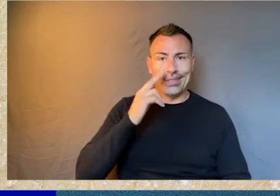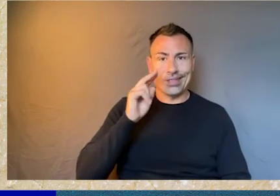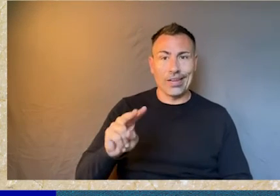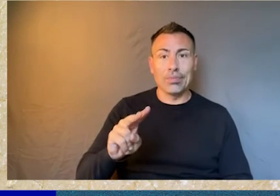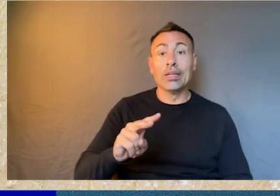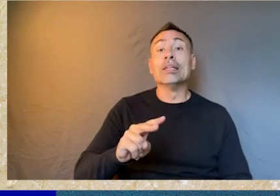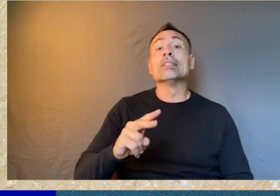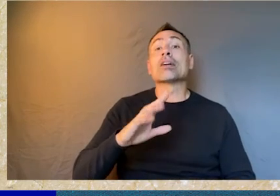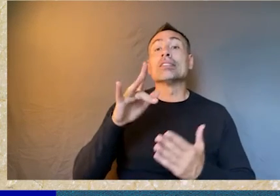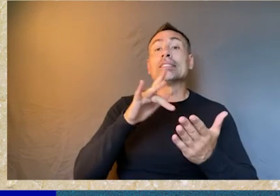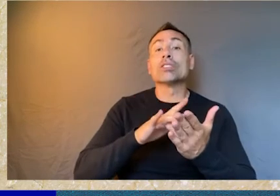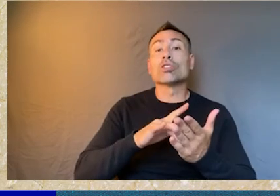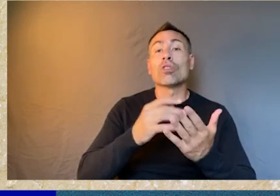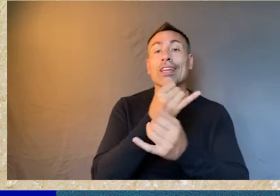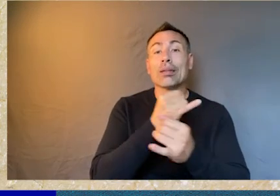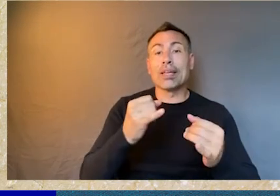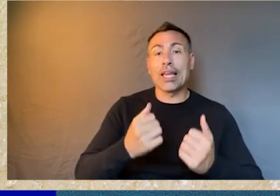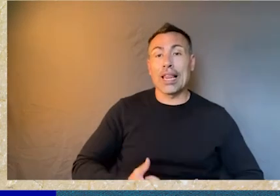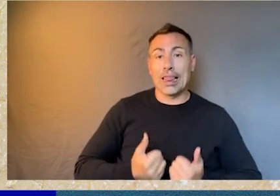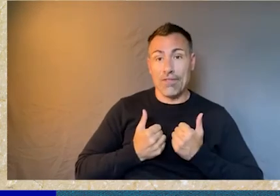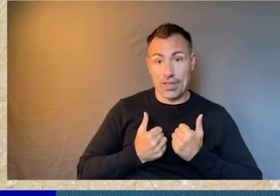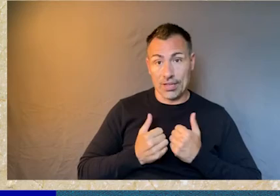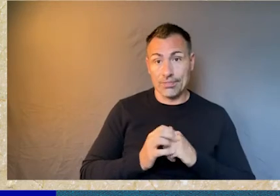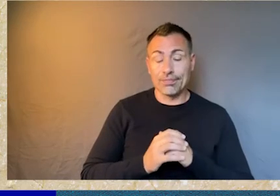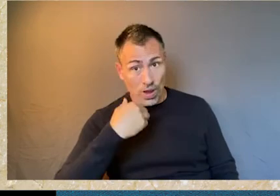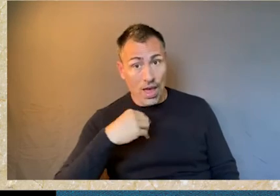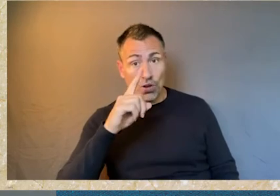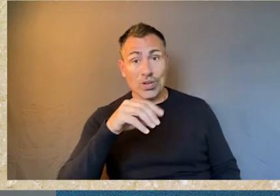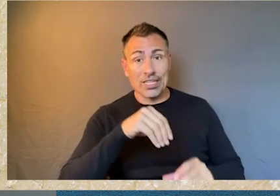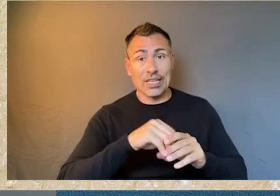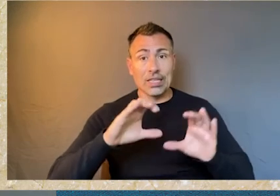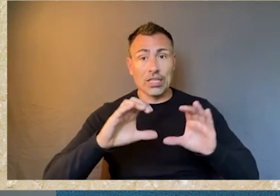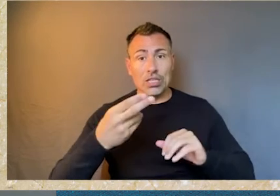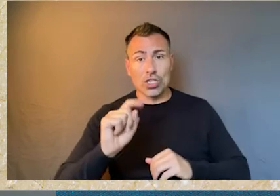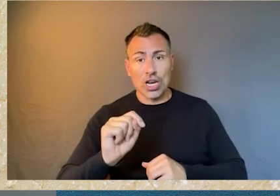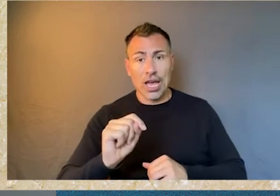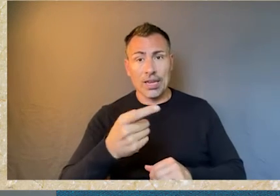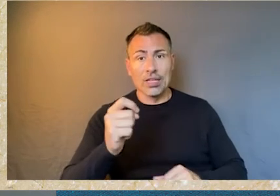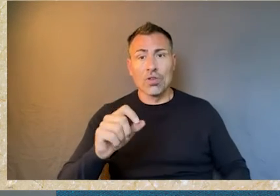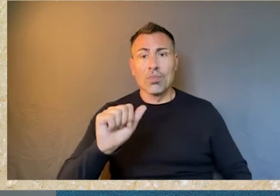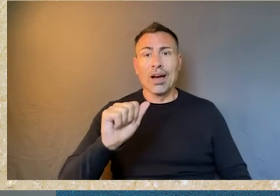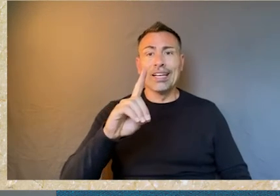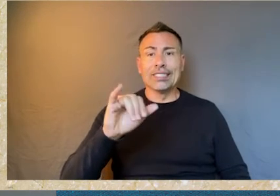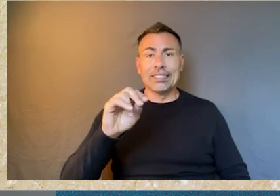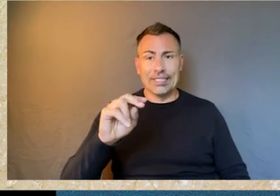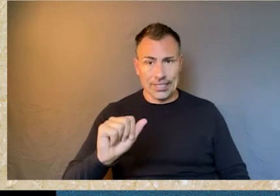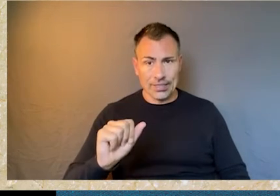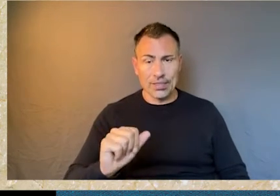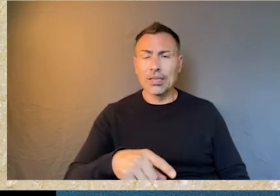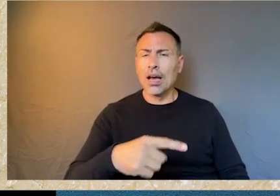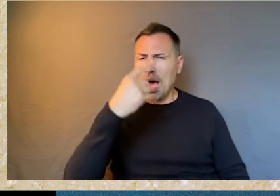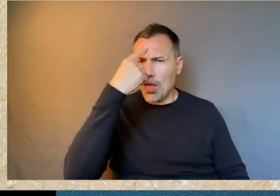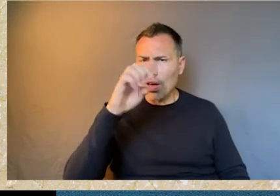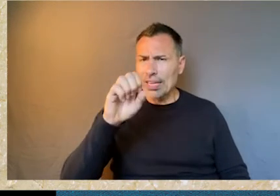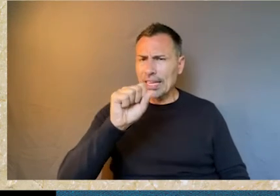for Independent Living. Thank you, Debbie. Awesome. Absolutely. It's from Adina. She says, I thought